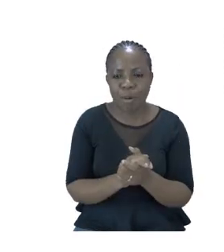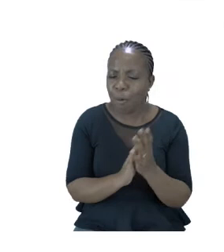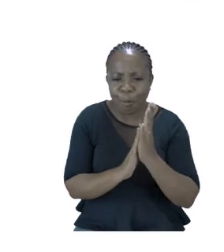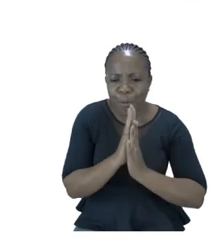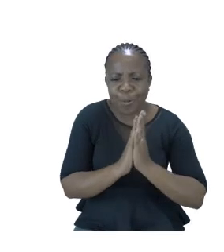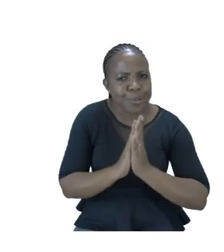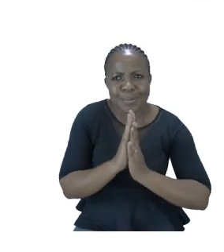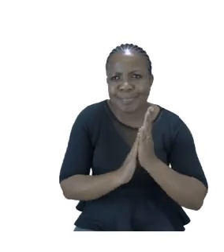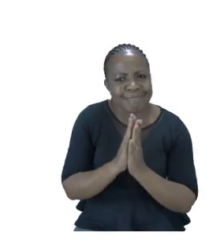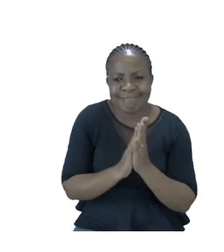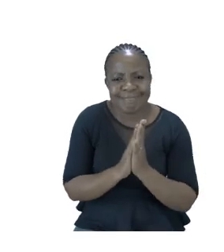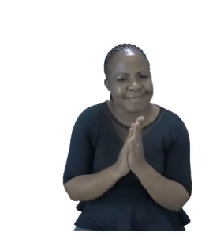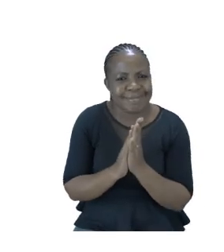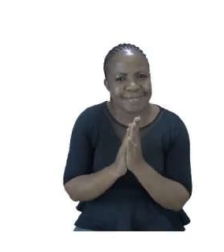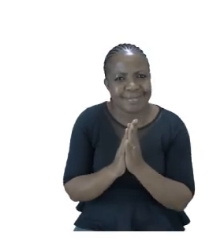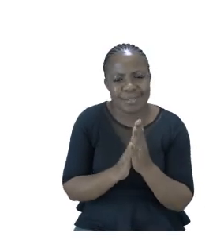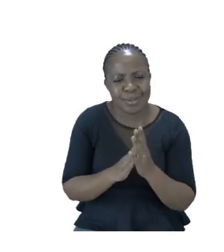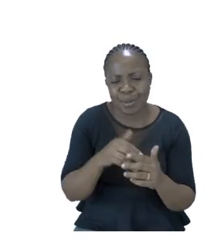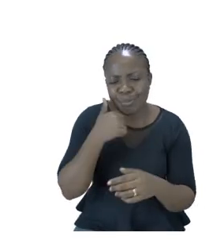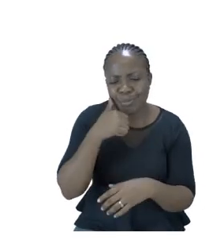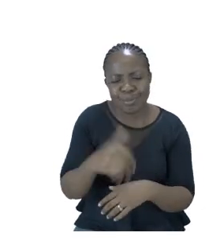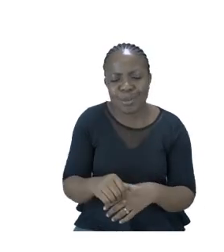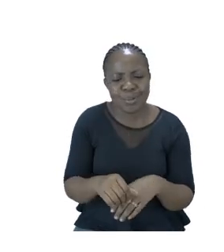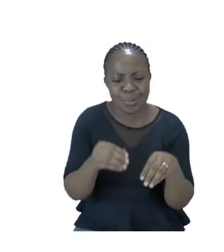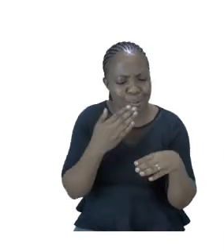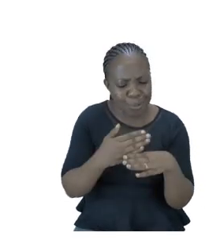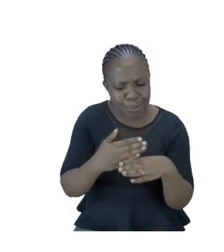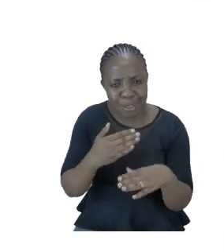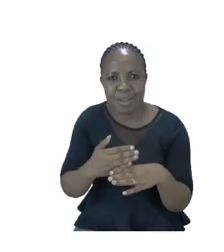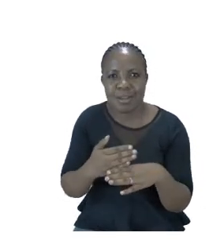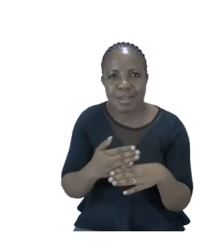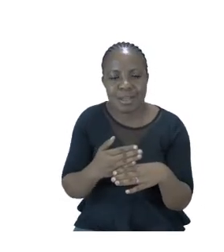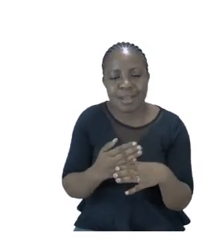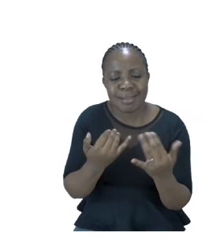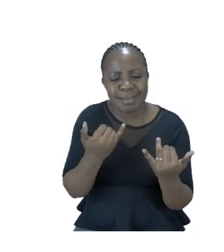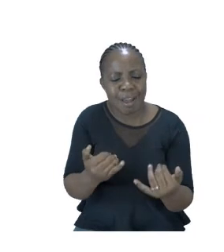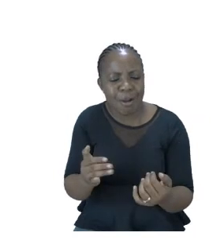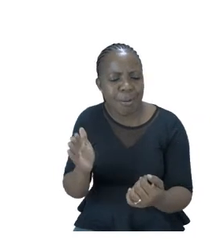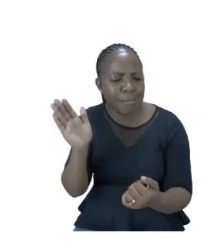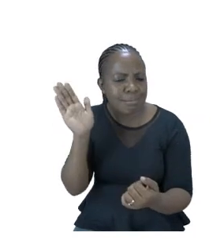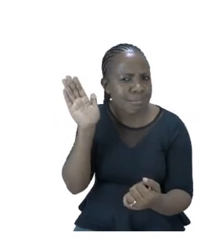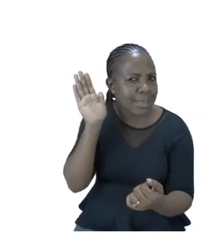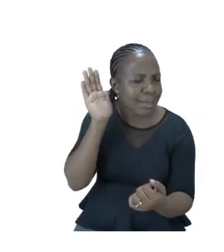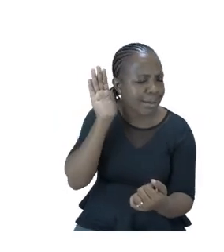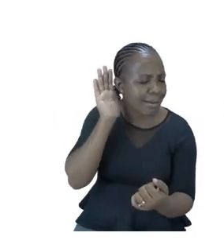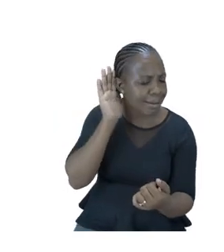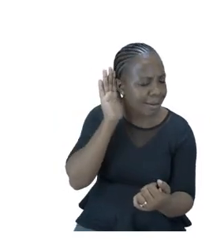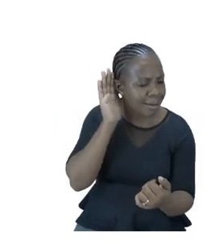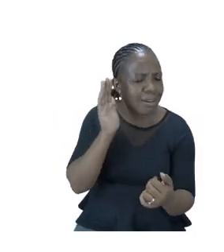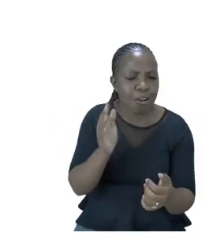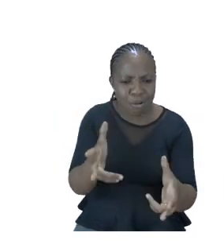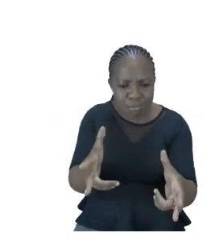to do, grade twos, and they need you to listen to yourself when you